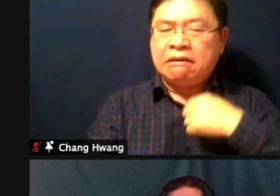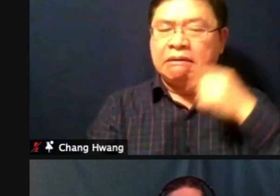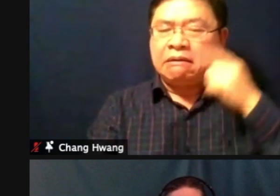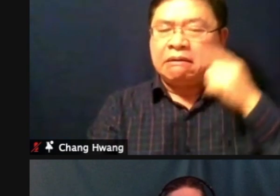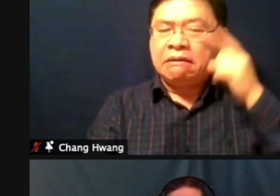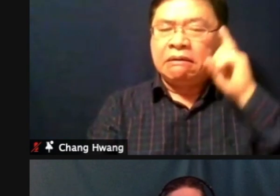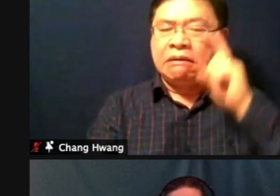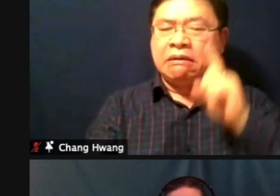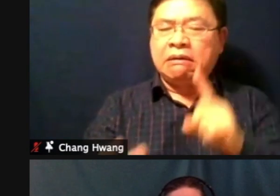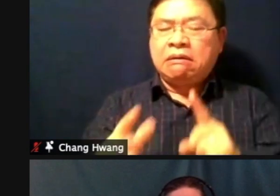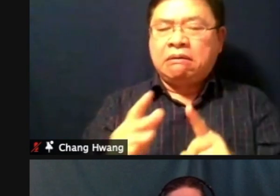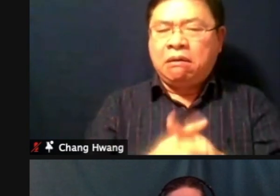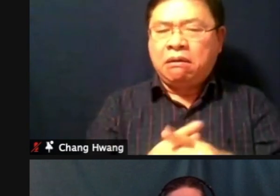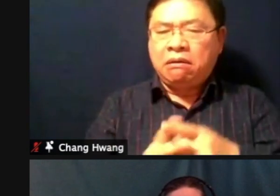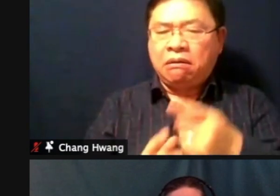strategy for myself.